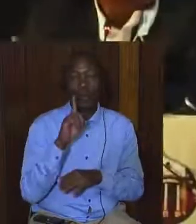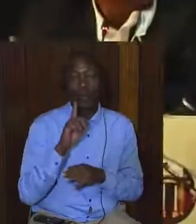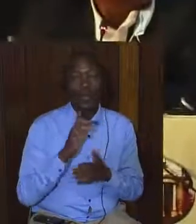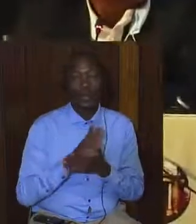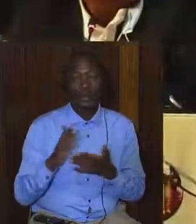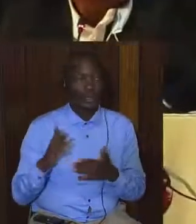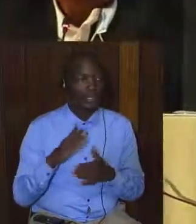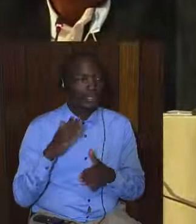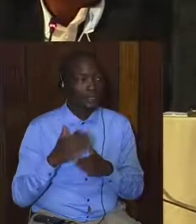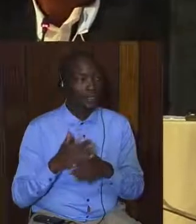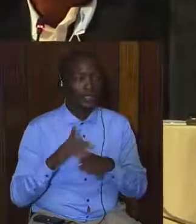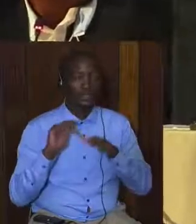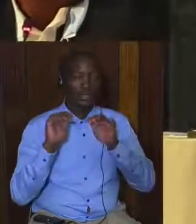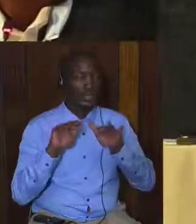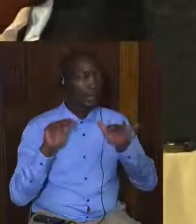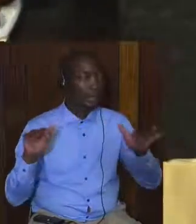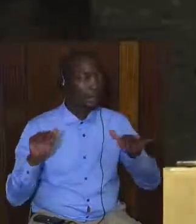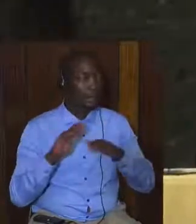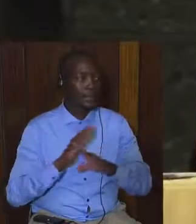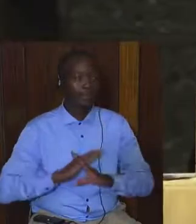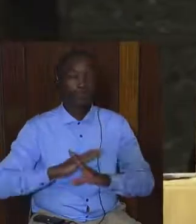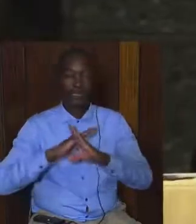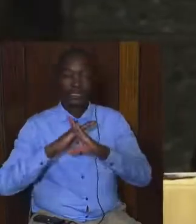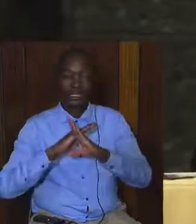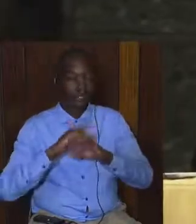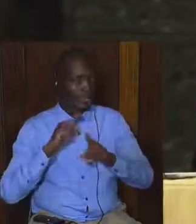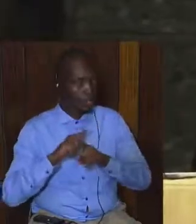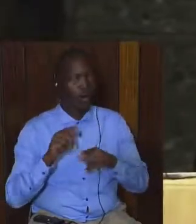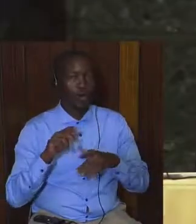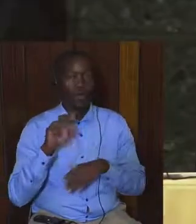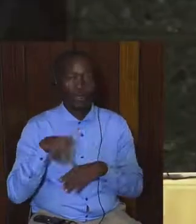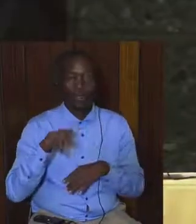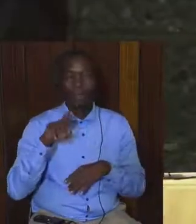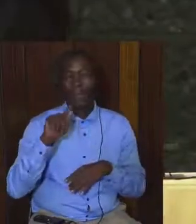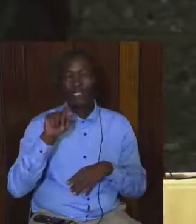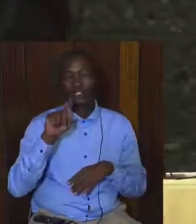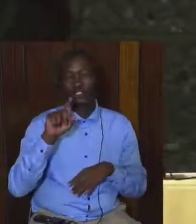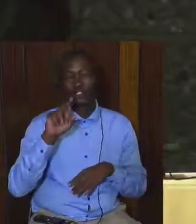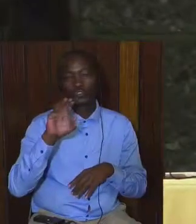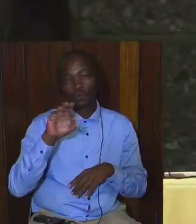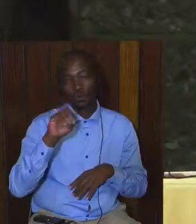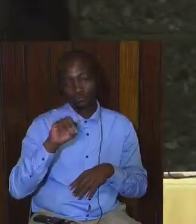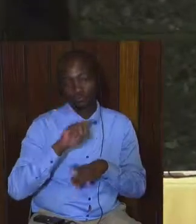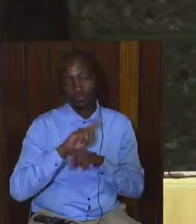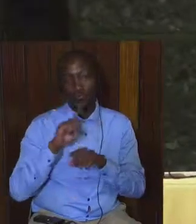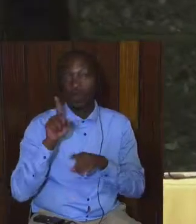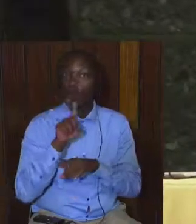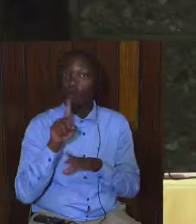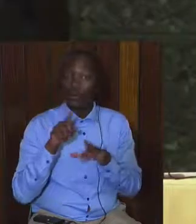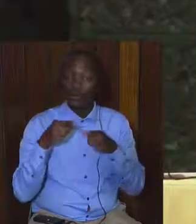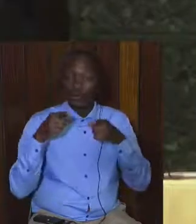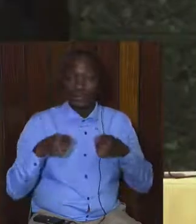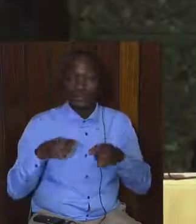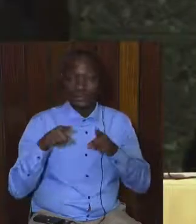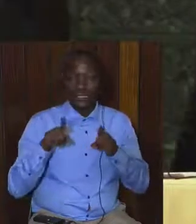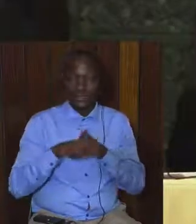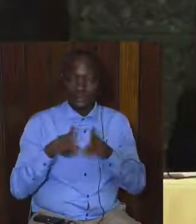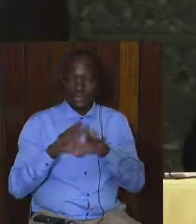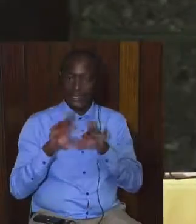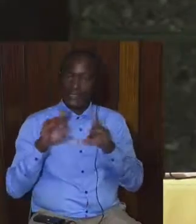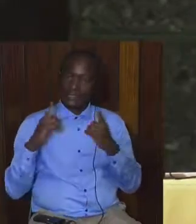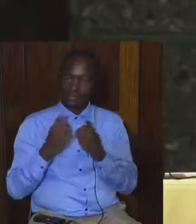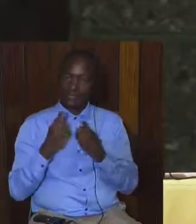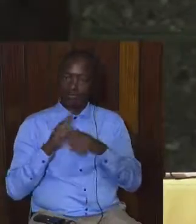with the Public Protector report on PATCO, what we have decided as the department, we have accepted it